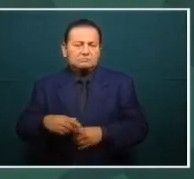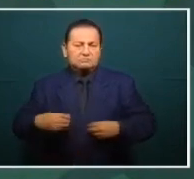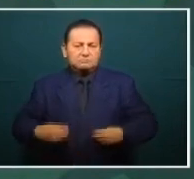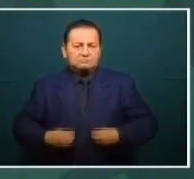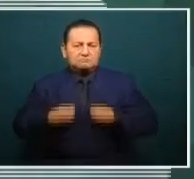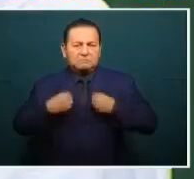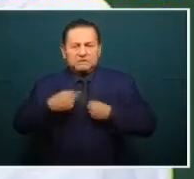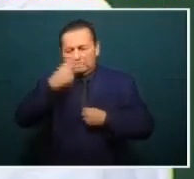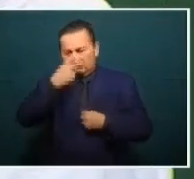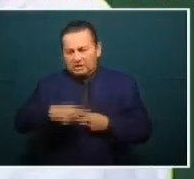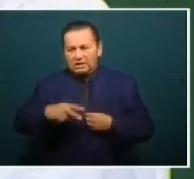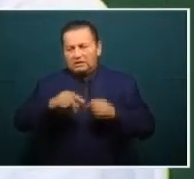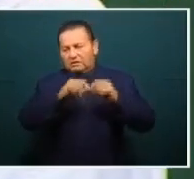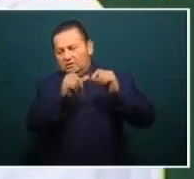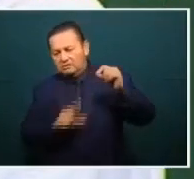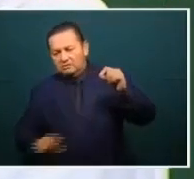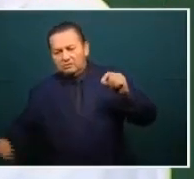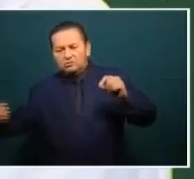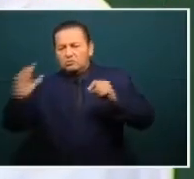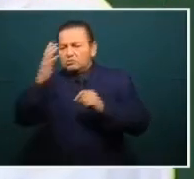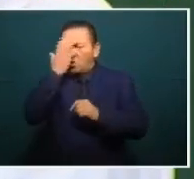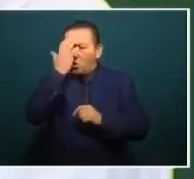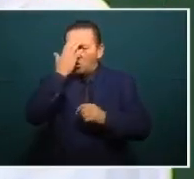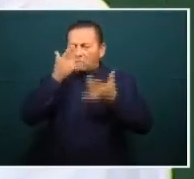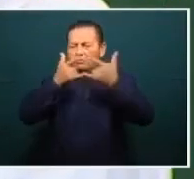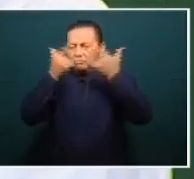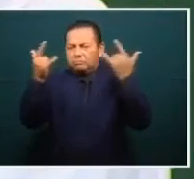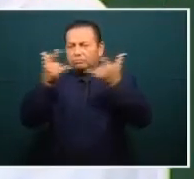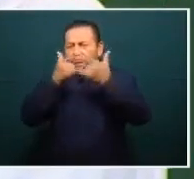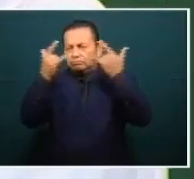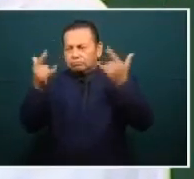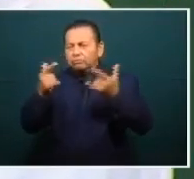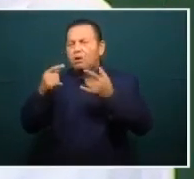that, not as president, but as